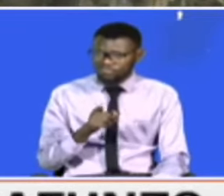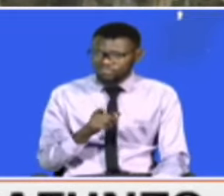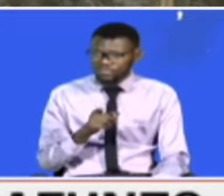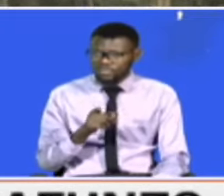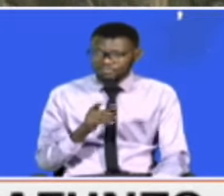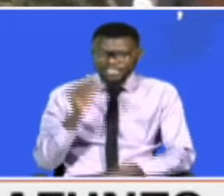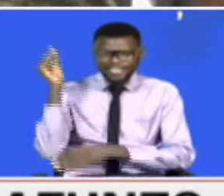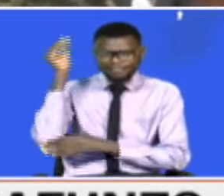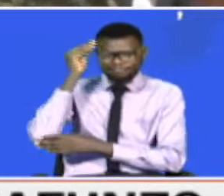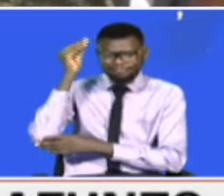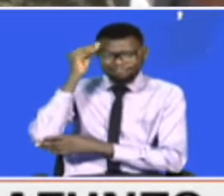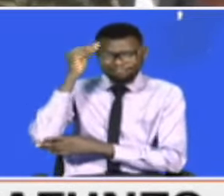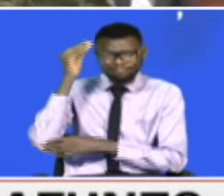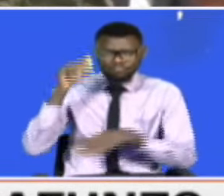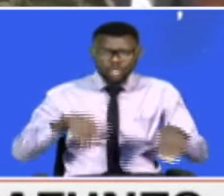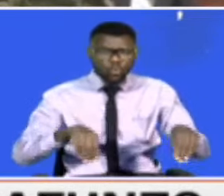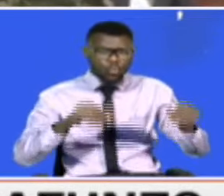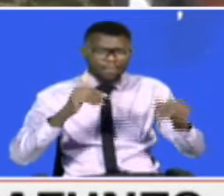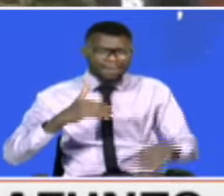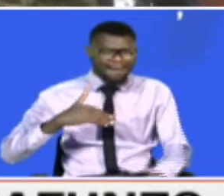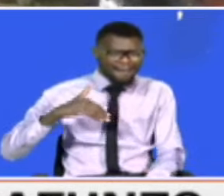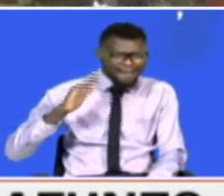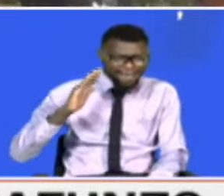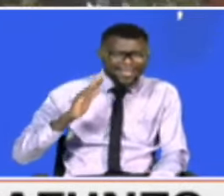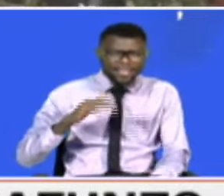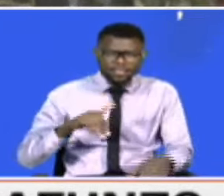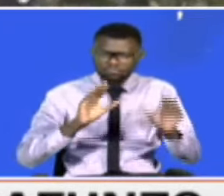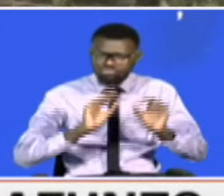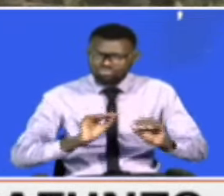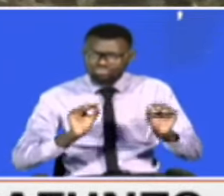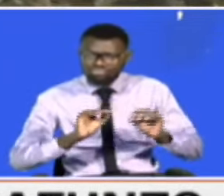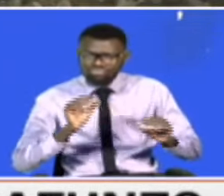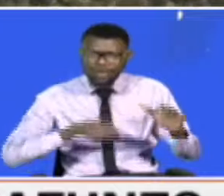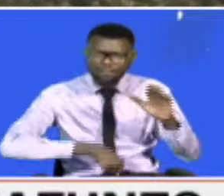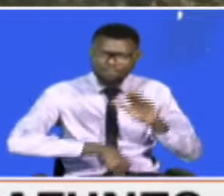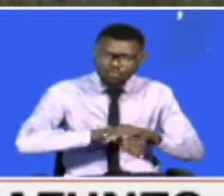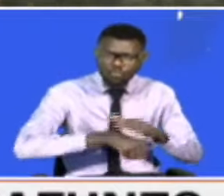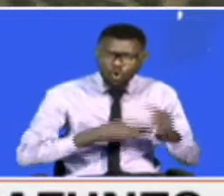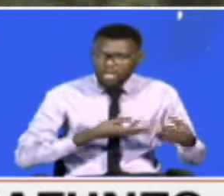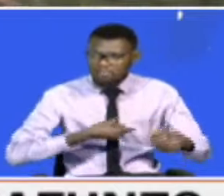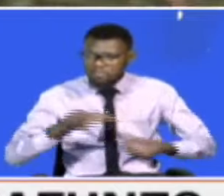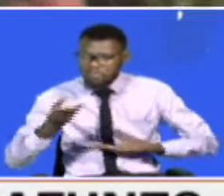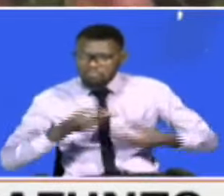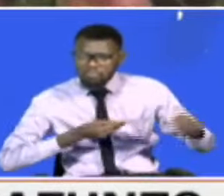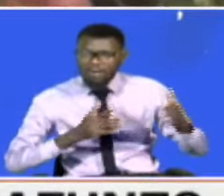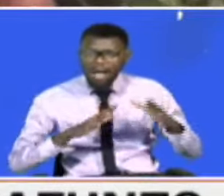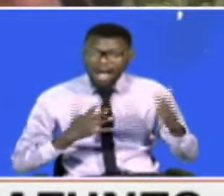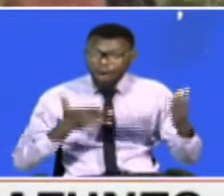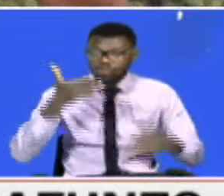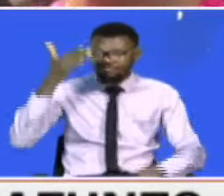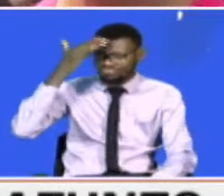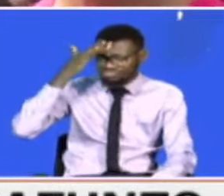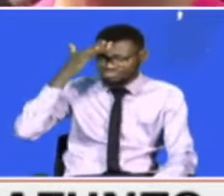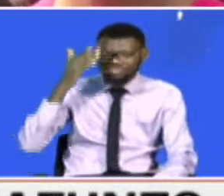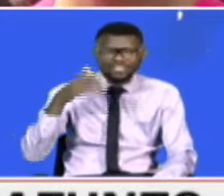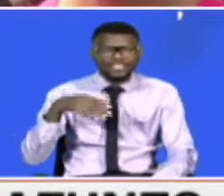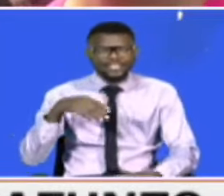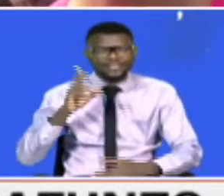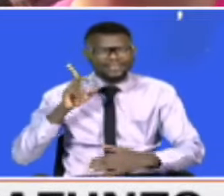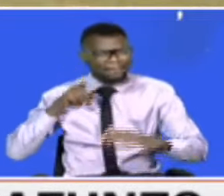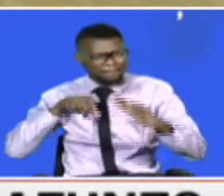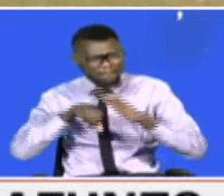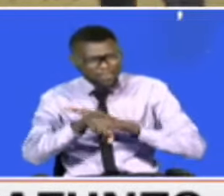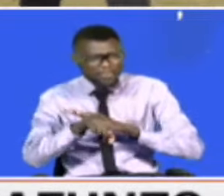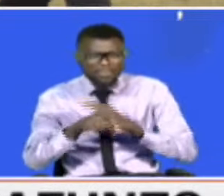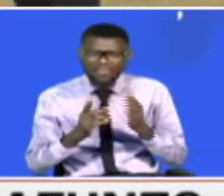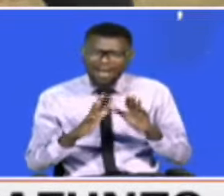teaching technique, how you do something with a soccer ball, passing, dribbling, shooting, heading, all of the